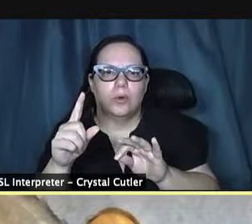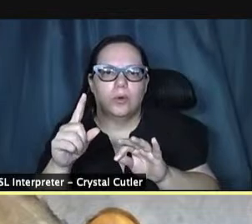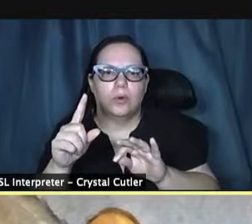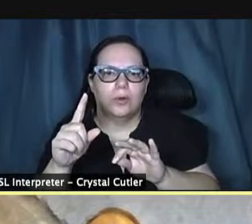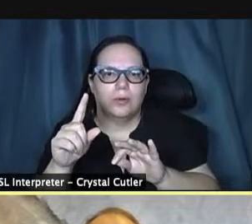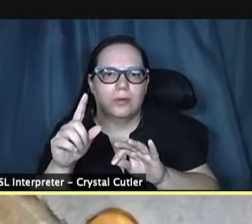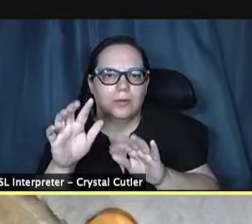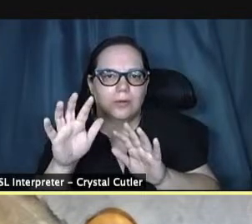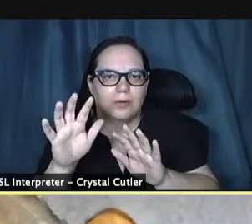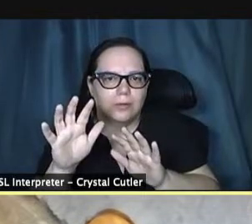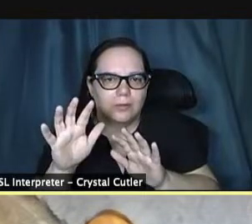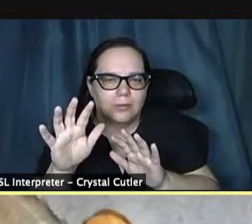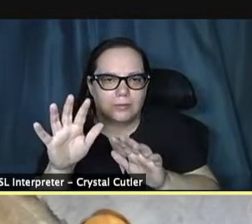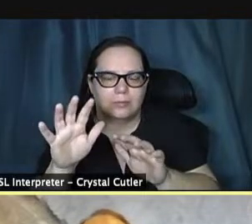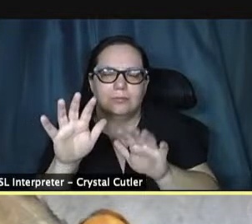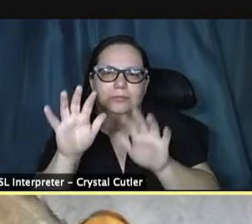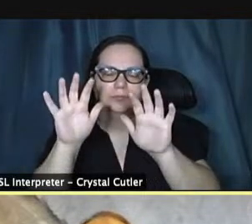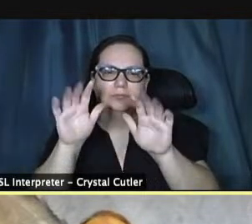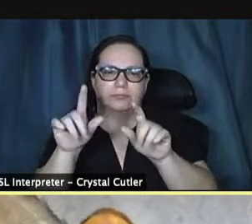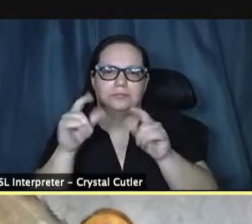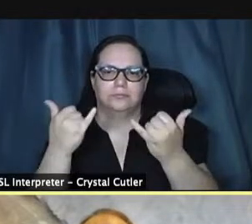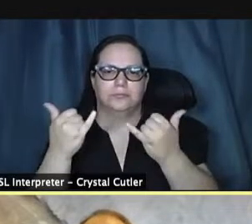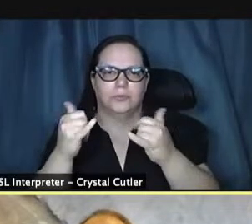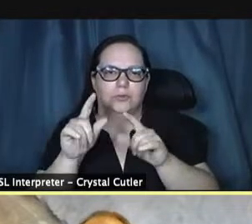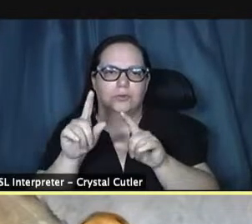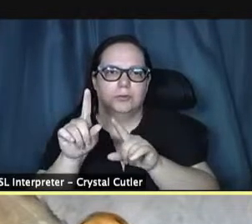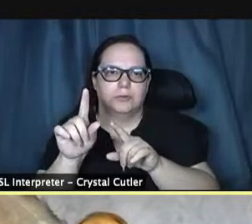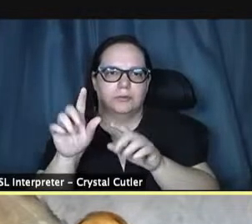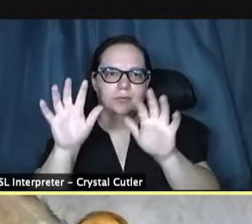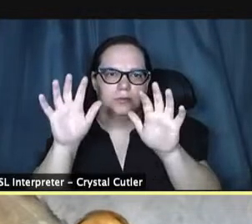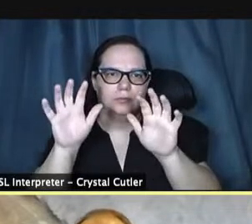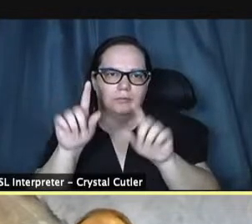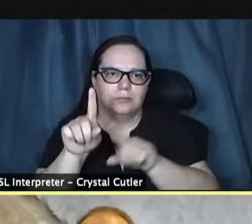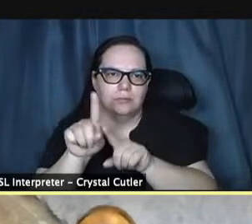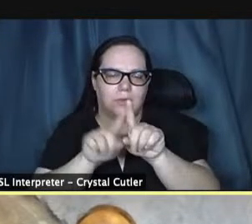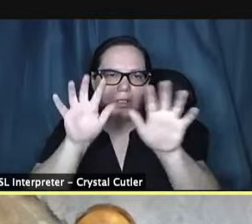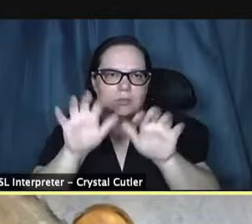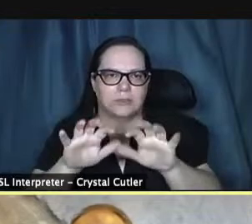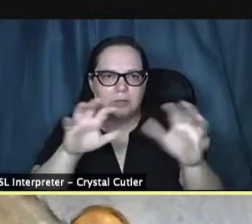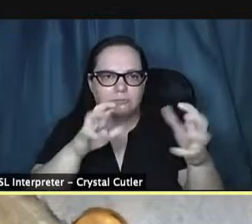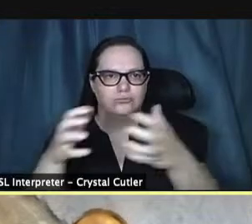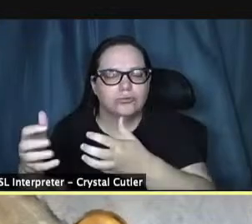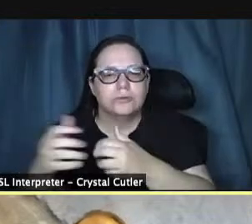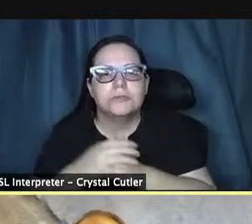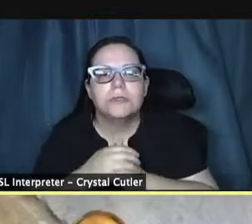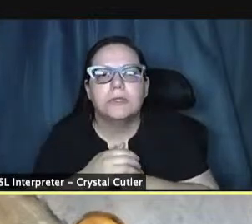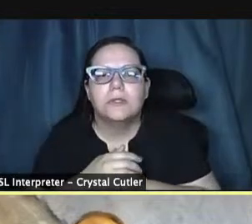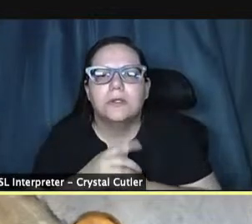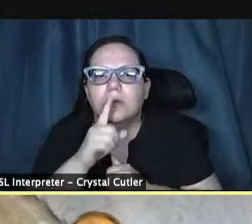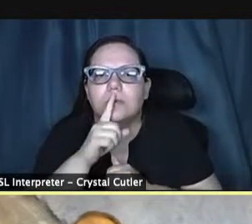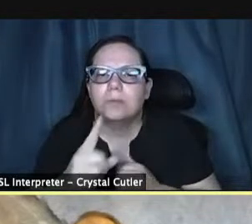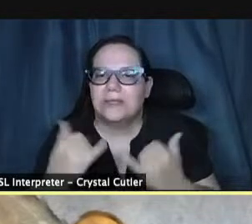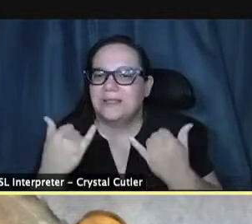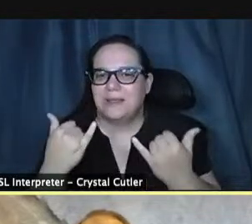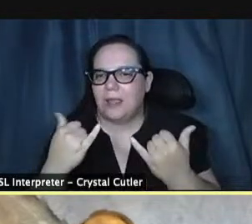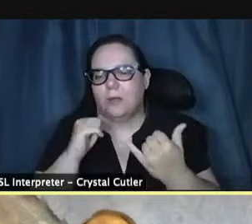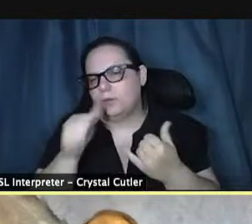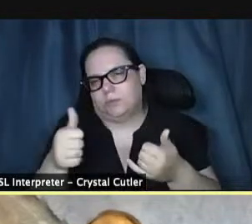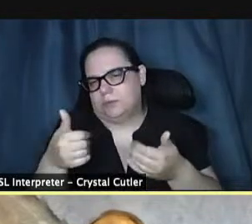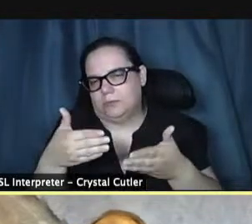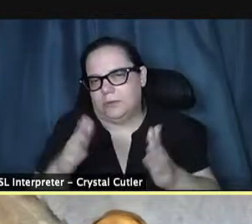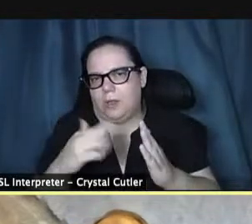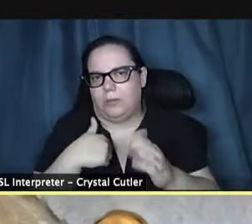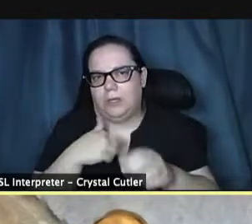Now, time doesn't really permit me to go into the full range of science and technology topics that we aim to enable with our program, so I just focus on